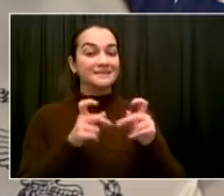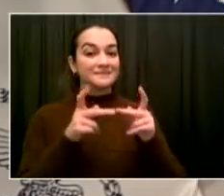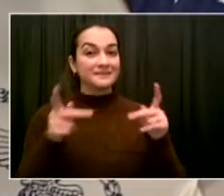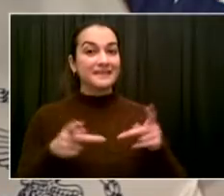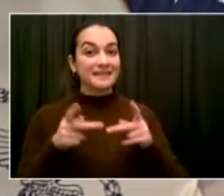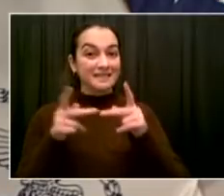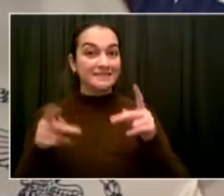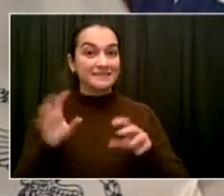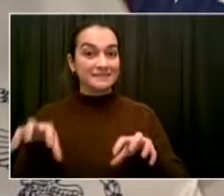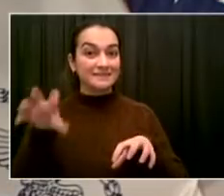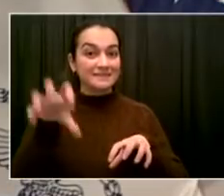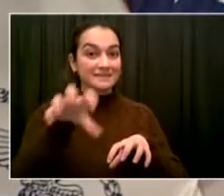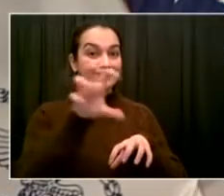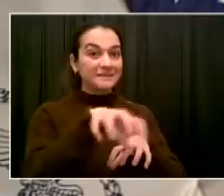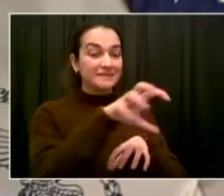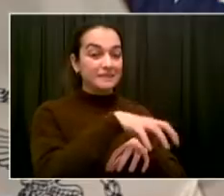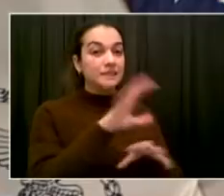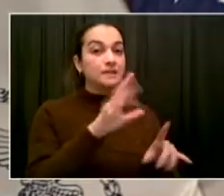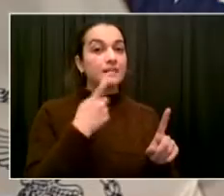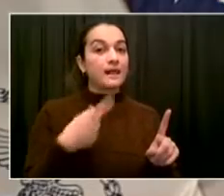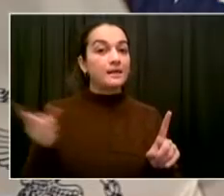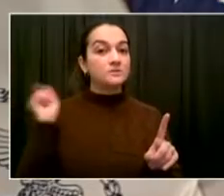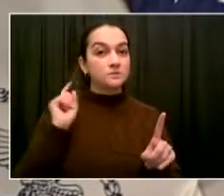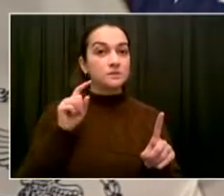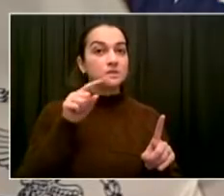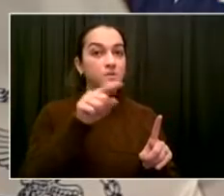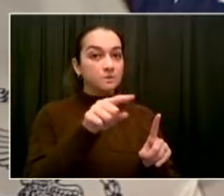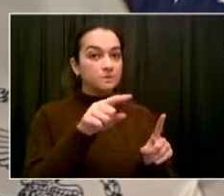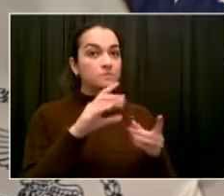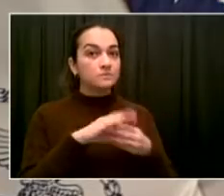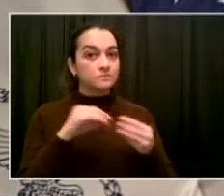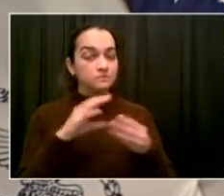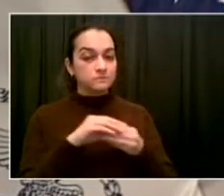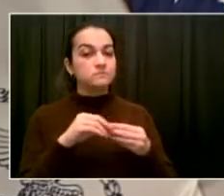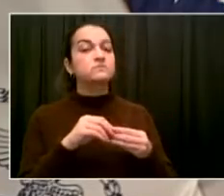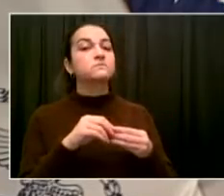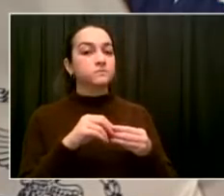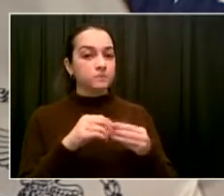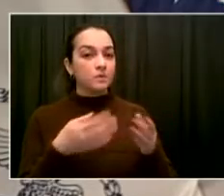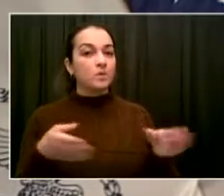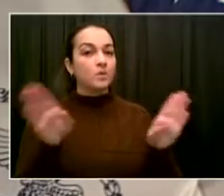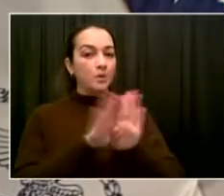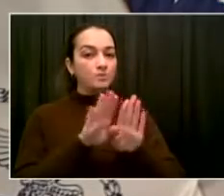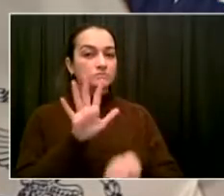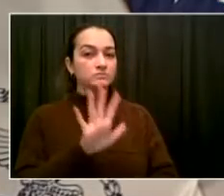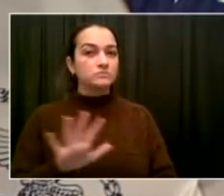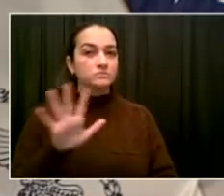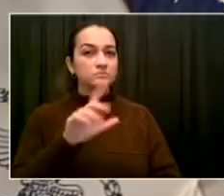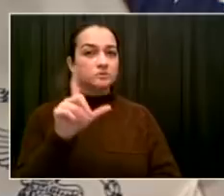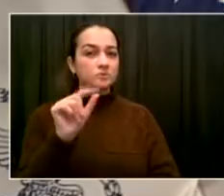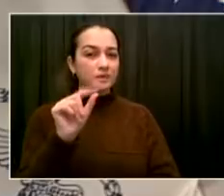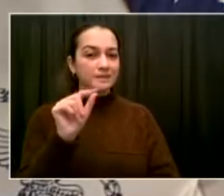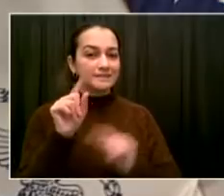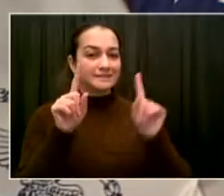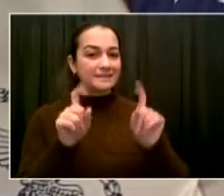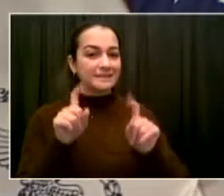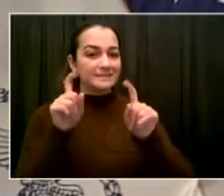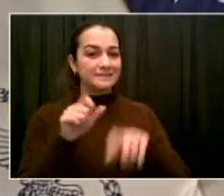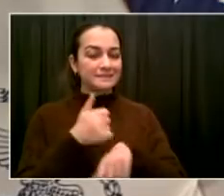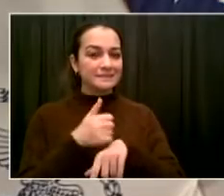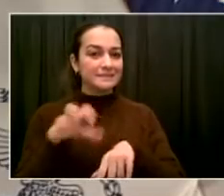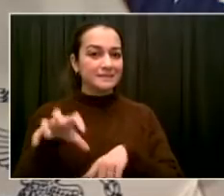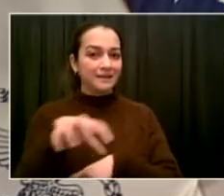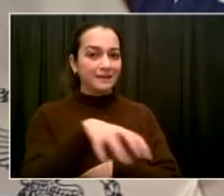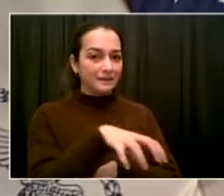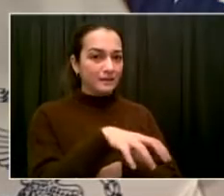around mid-November. And even with these new ones, you won't be back up to the number of around 54, I think it was, of fixed sites,